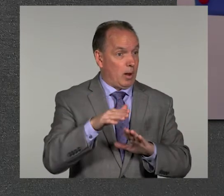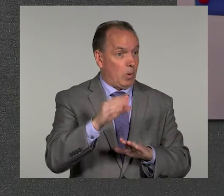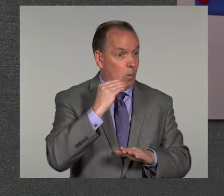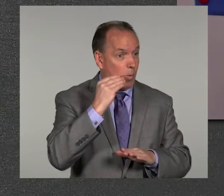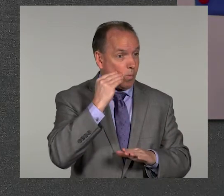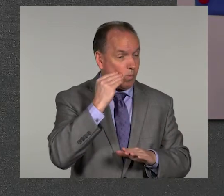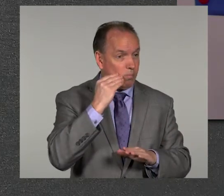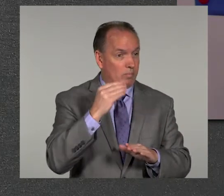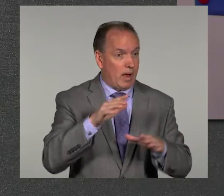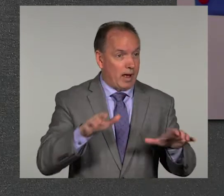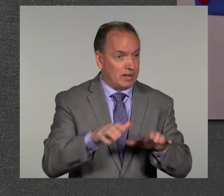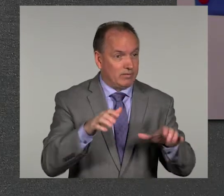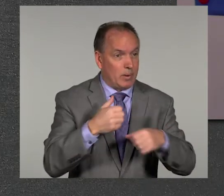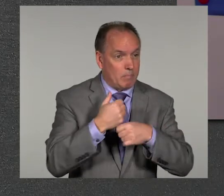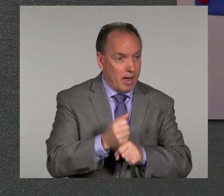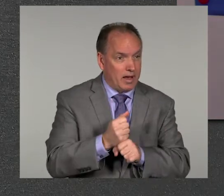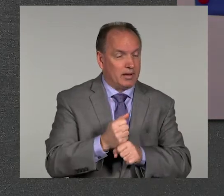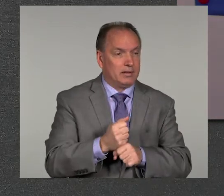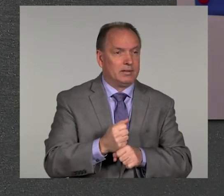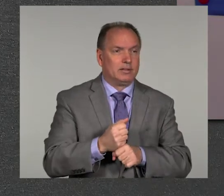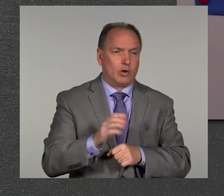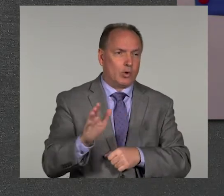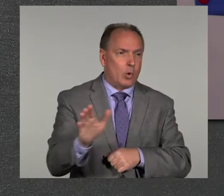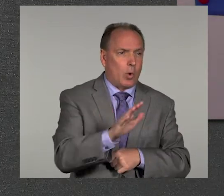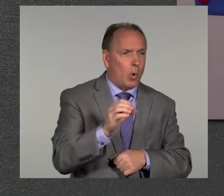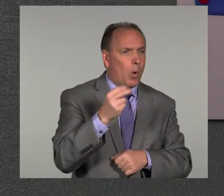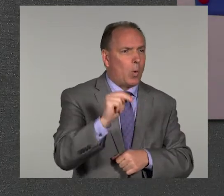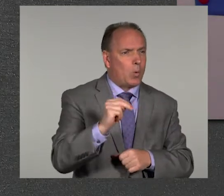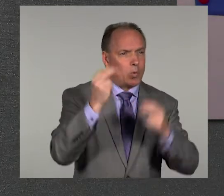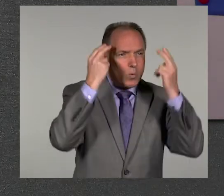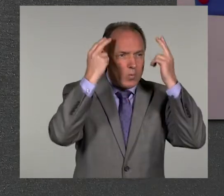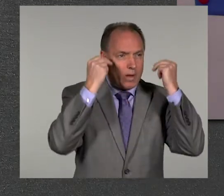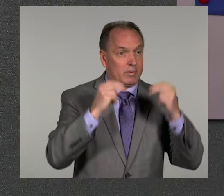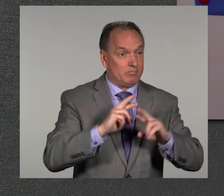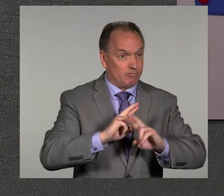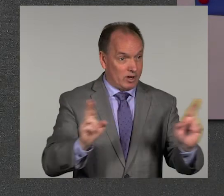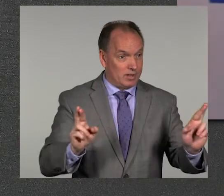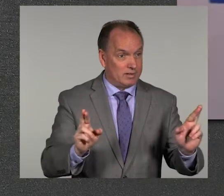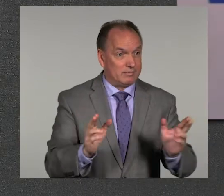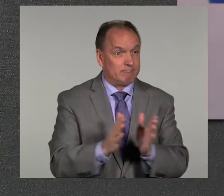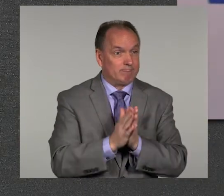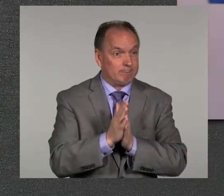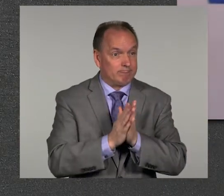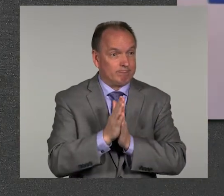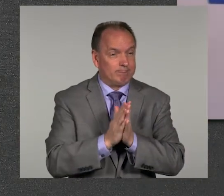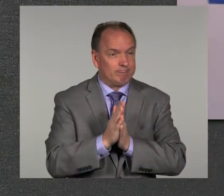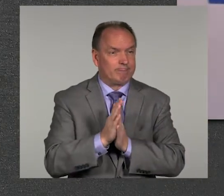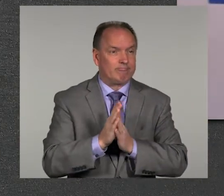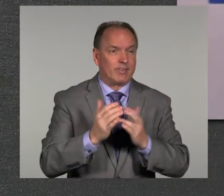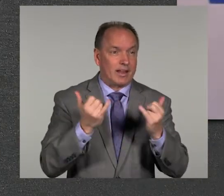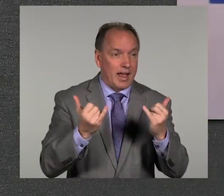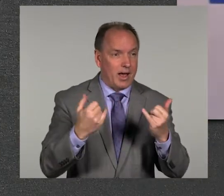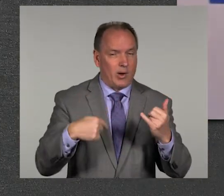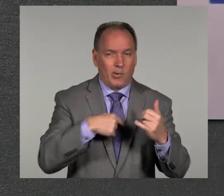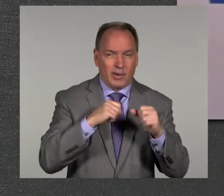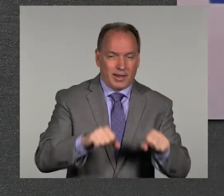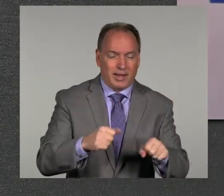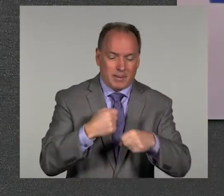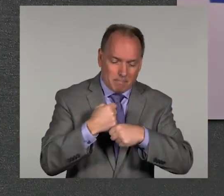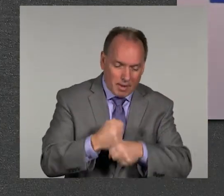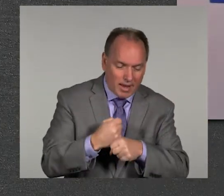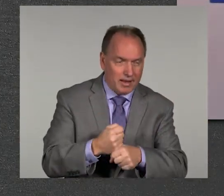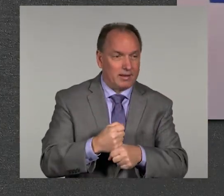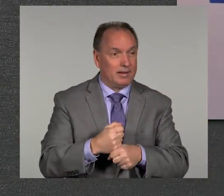a Appalachian or Eastern cottontail rabbit. Alrighty friends, now we get to